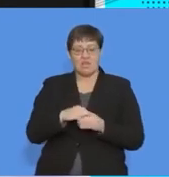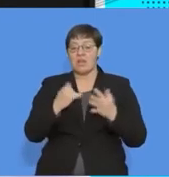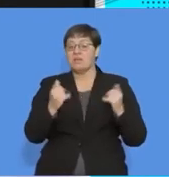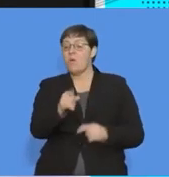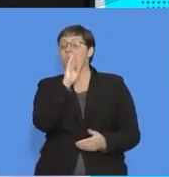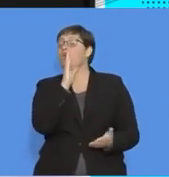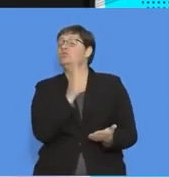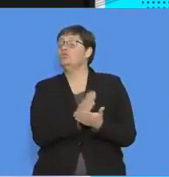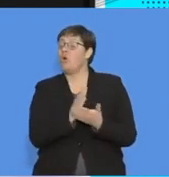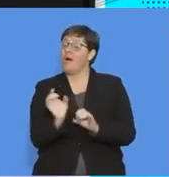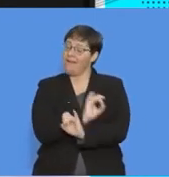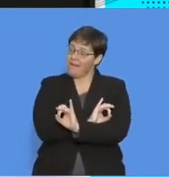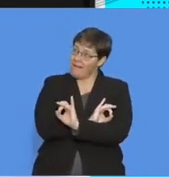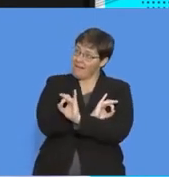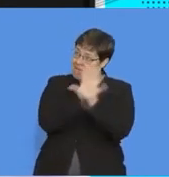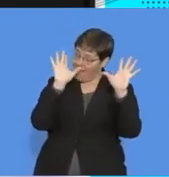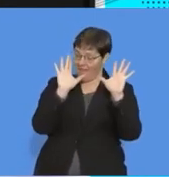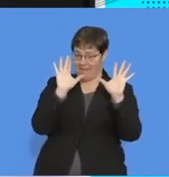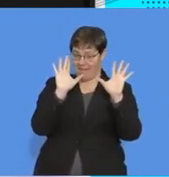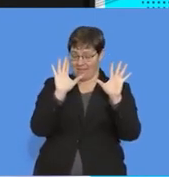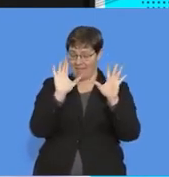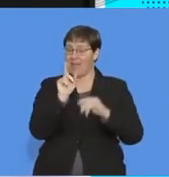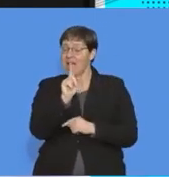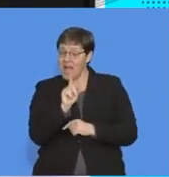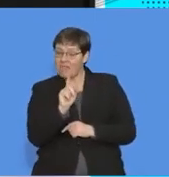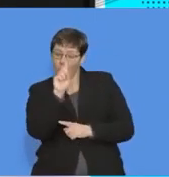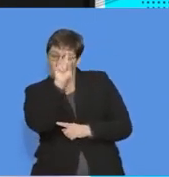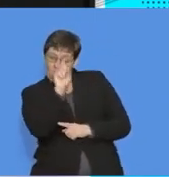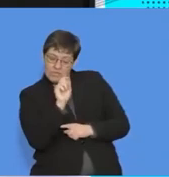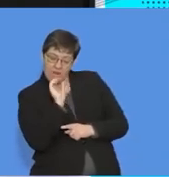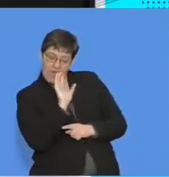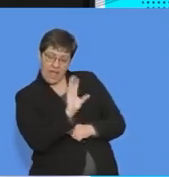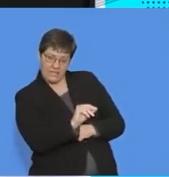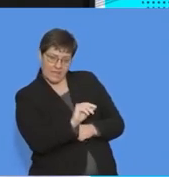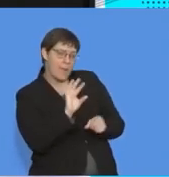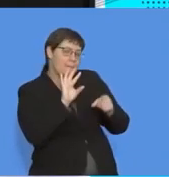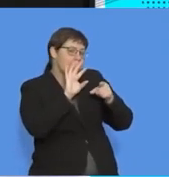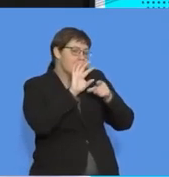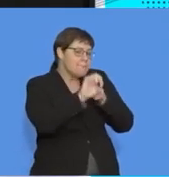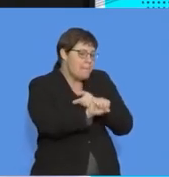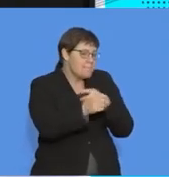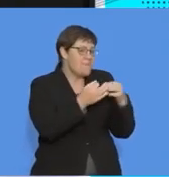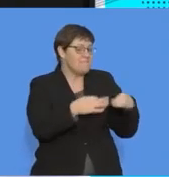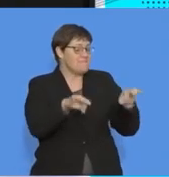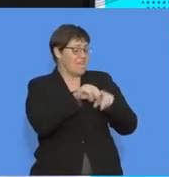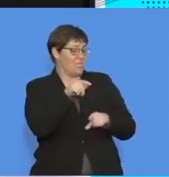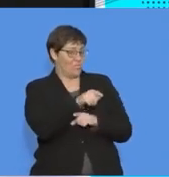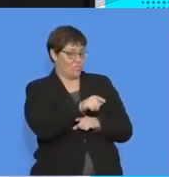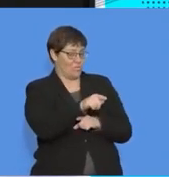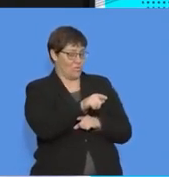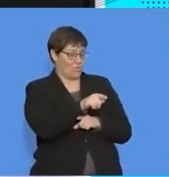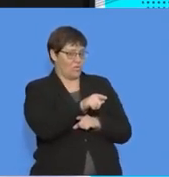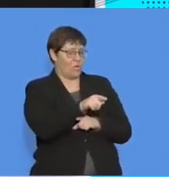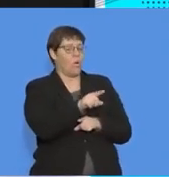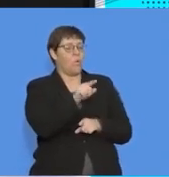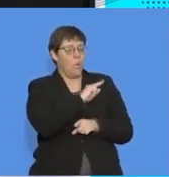that you are clear, guys. When I ask you, or when a question asks you to find a value maybe in terms of